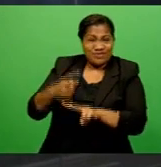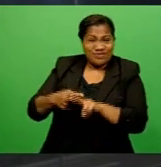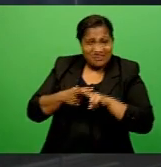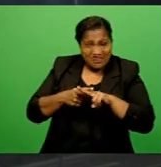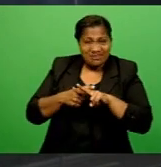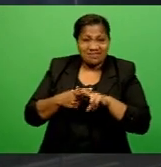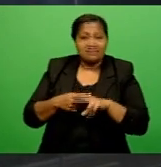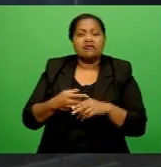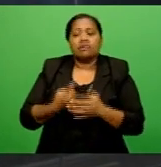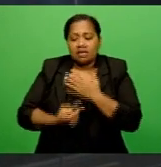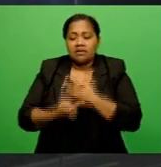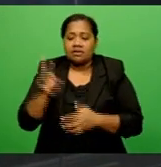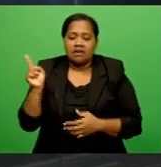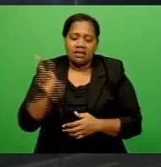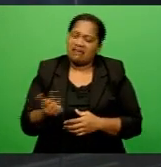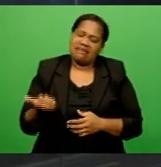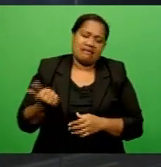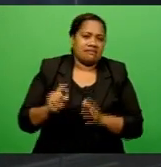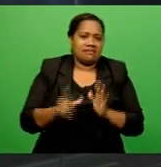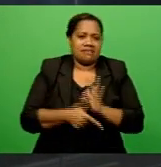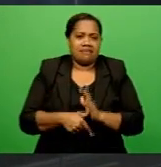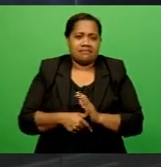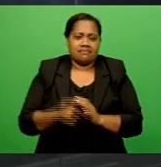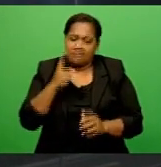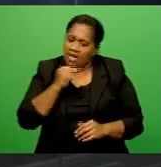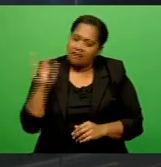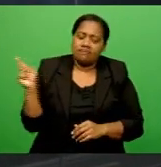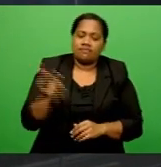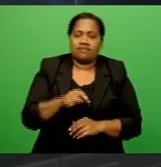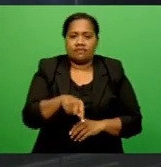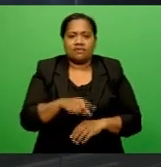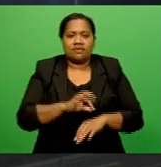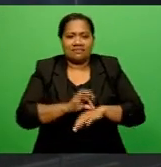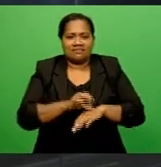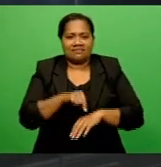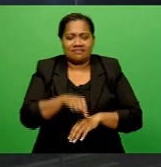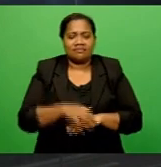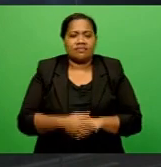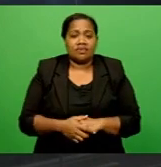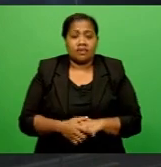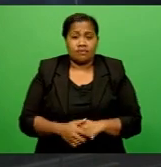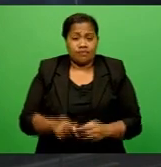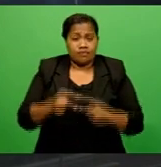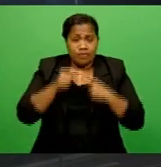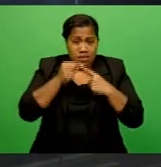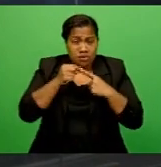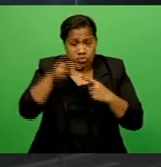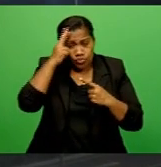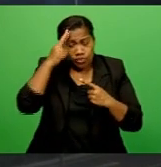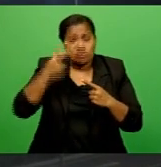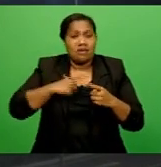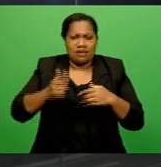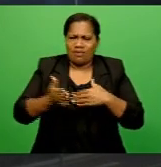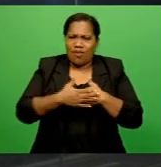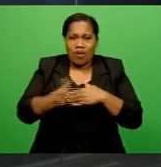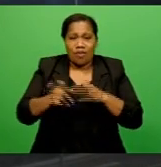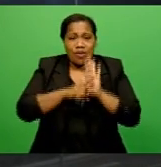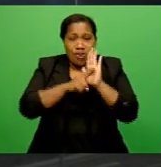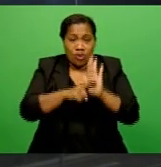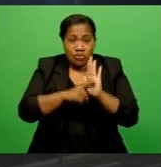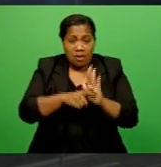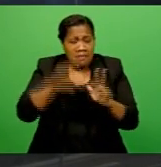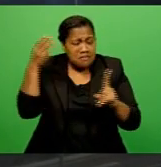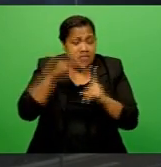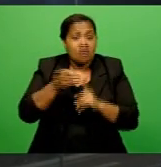of the day. And according to the Medical Services Pacific, one of the reasons that they decided to open up here in Lautoka was